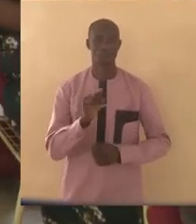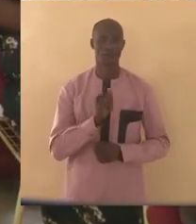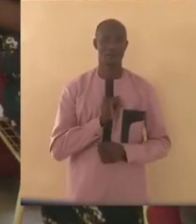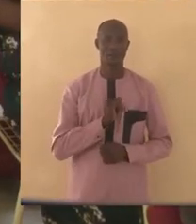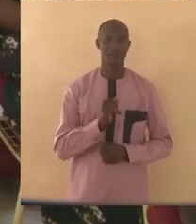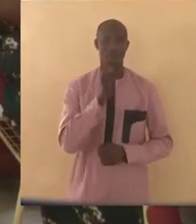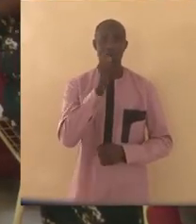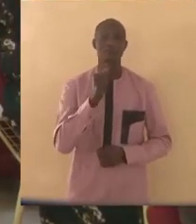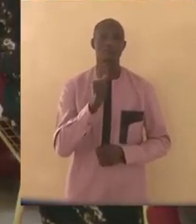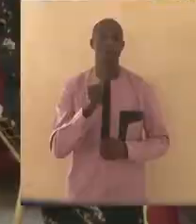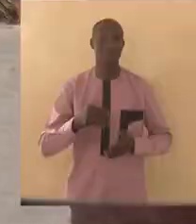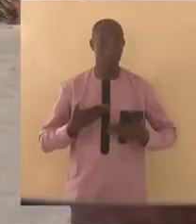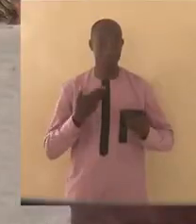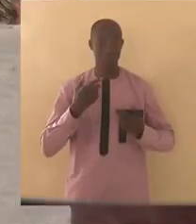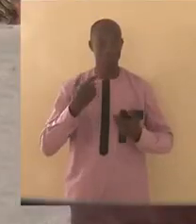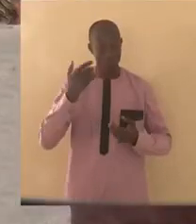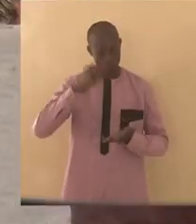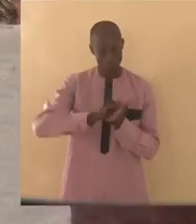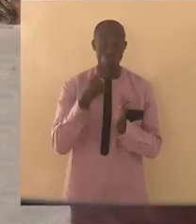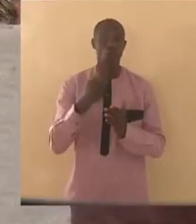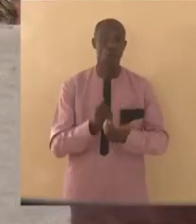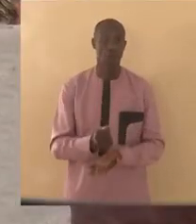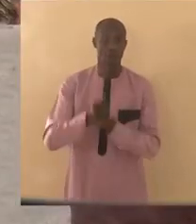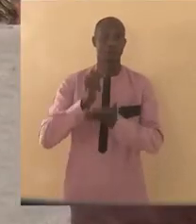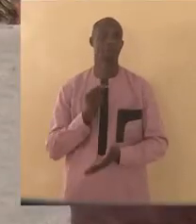I am grateful to all those who have assisted us